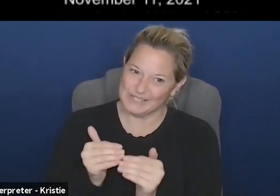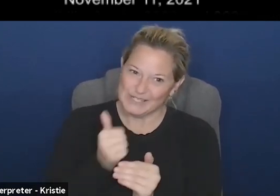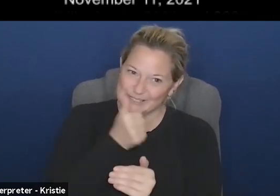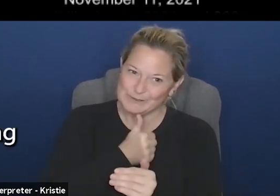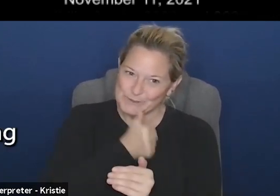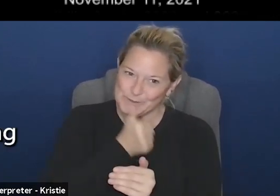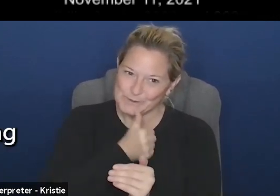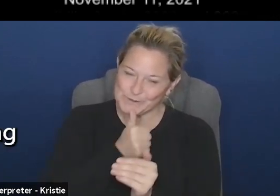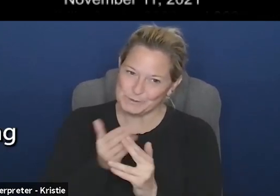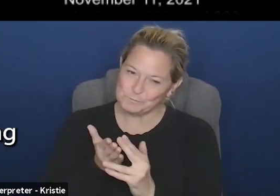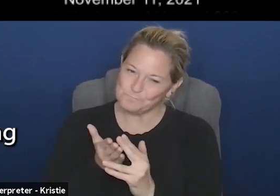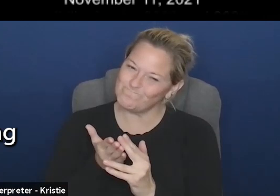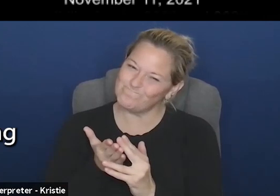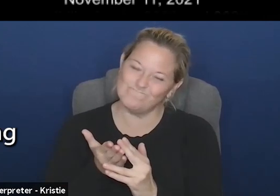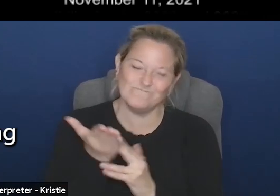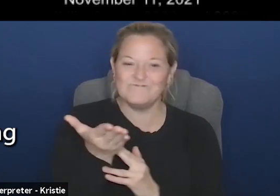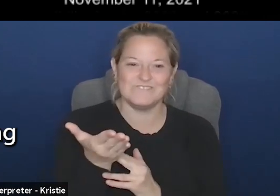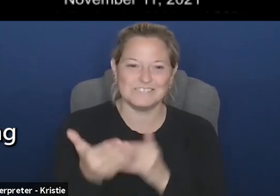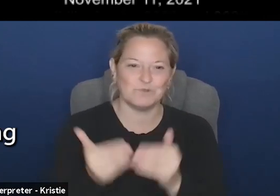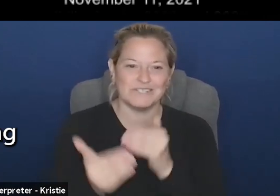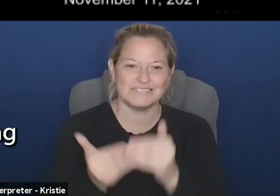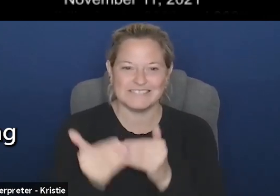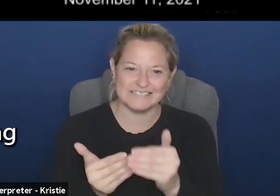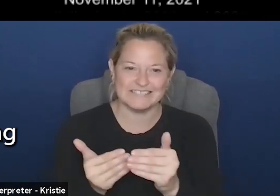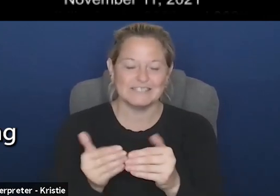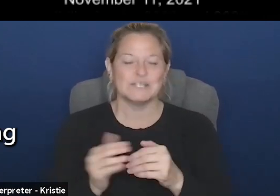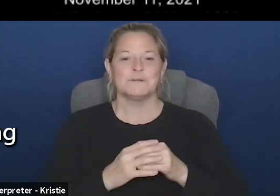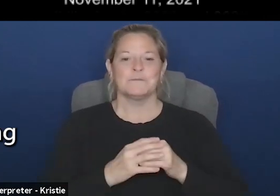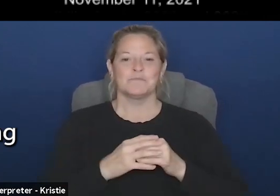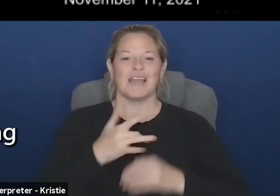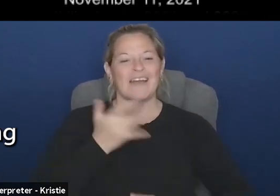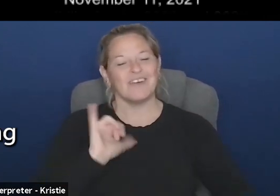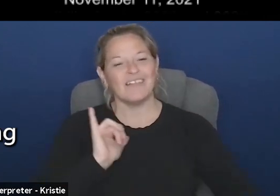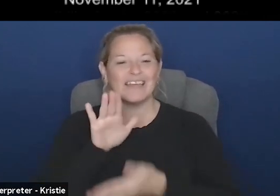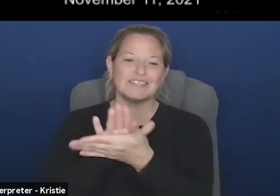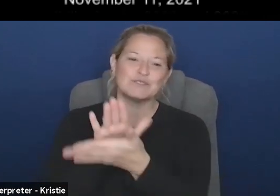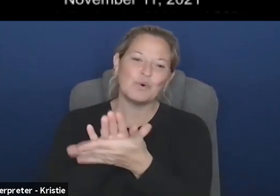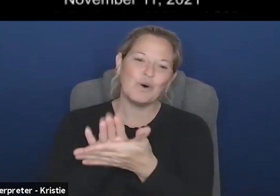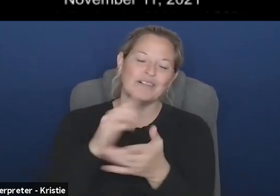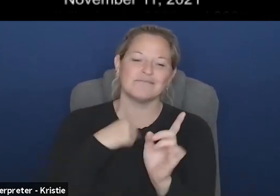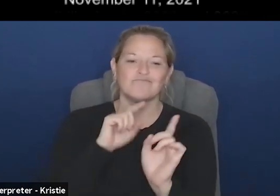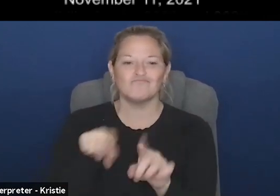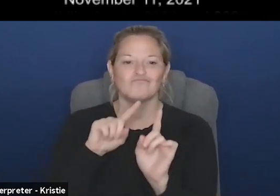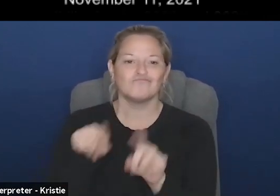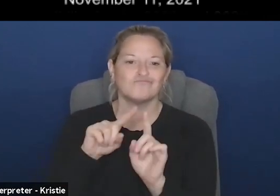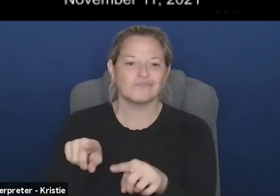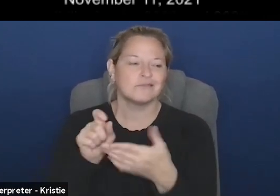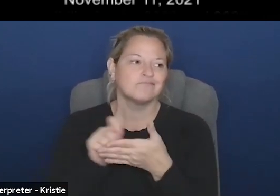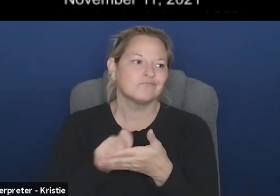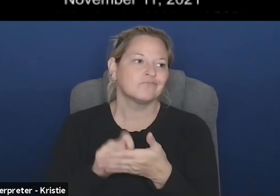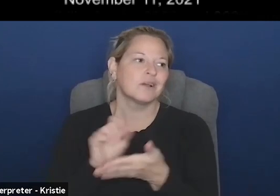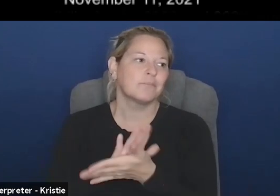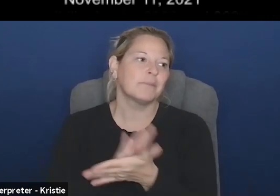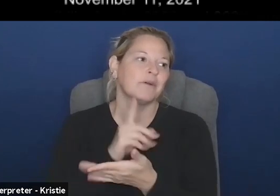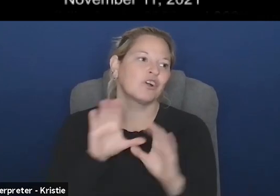wasn't doing anything. I wasn't making anything that would be useful to anyone. Writing a paper for a